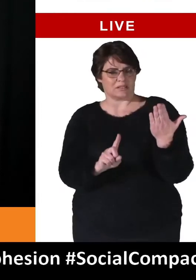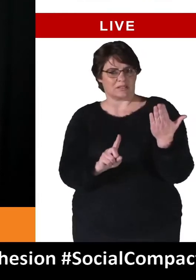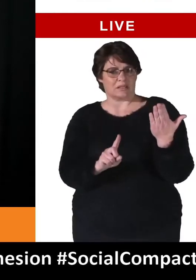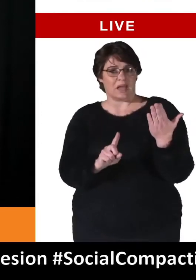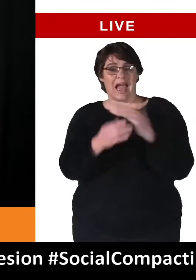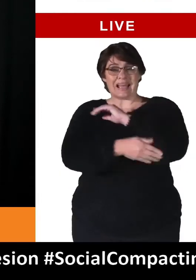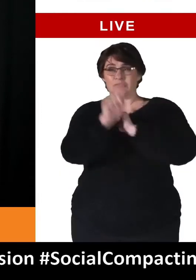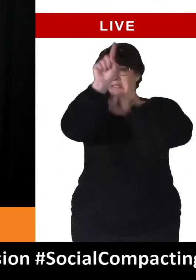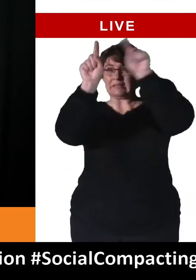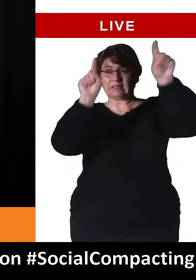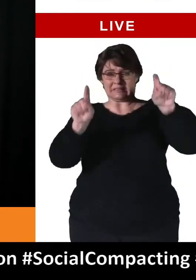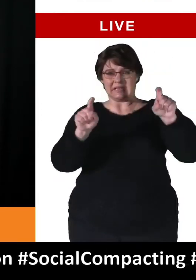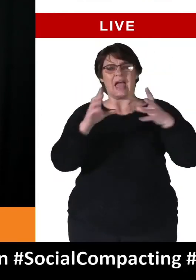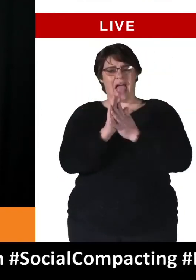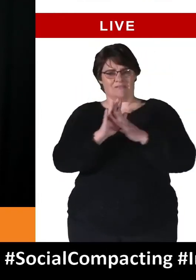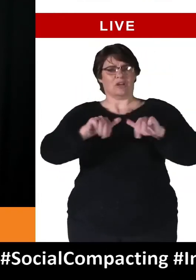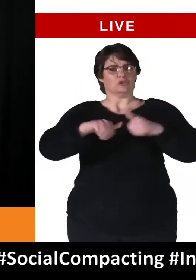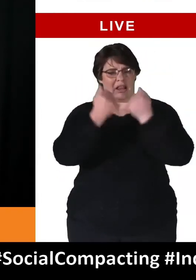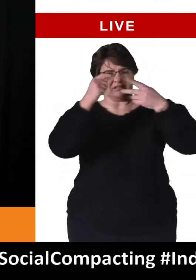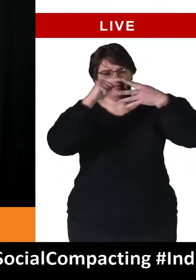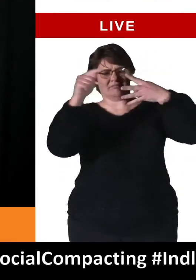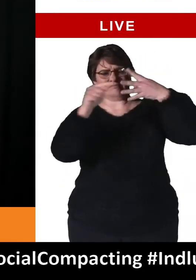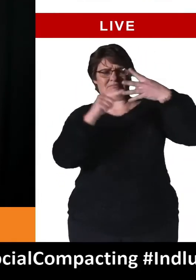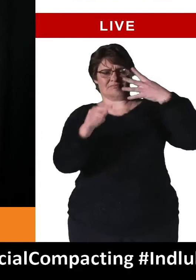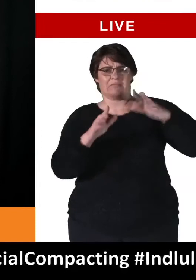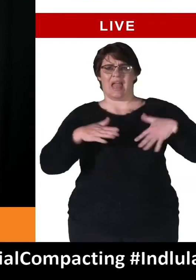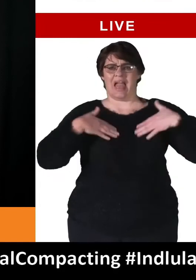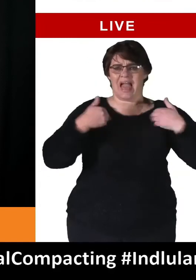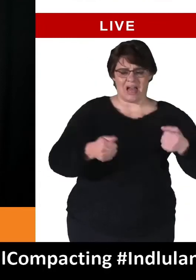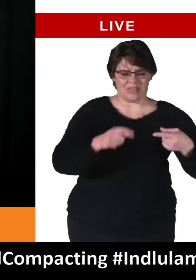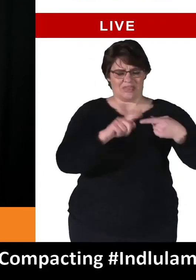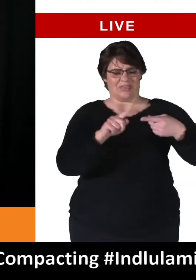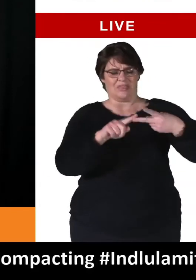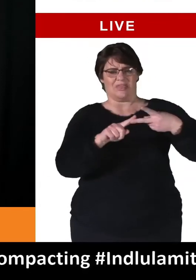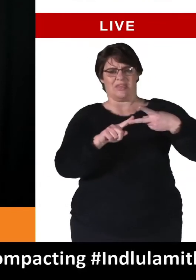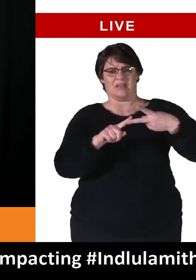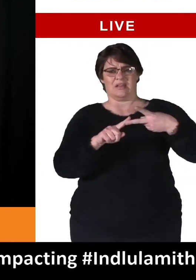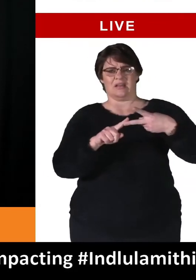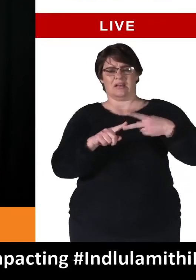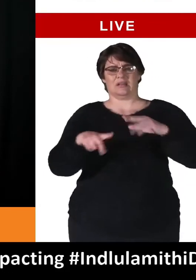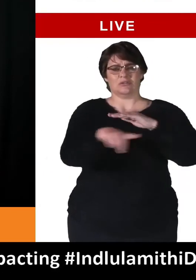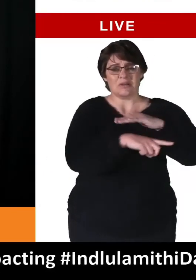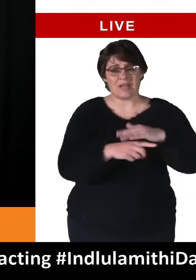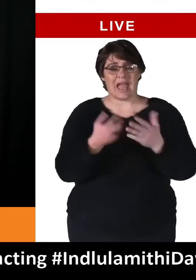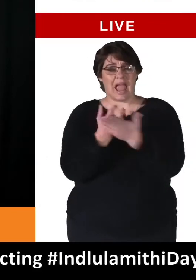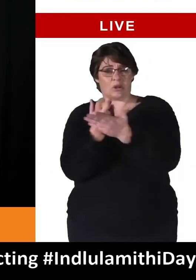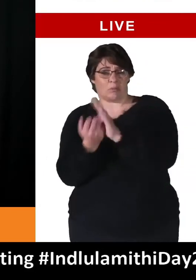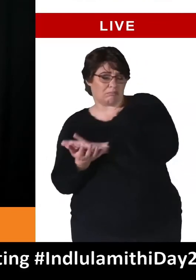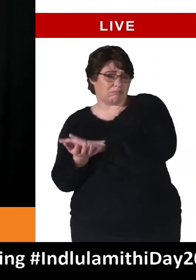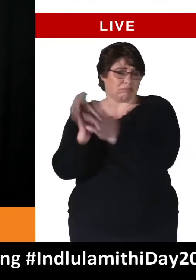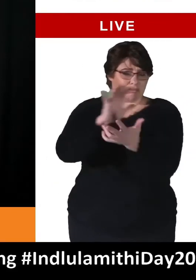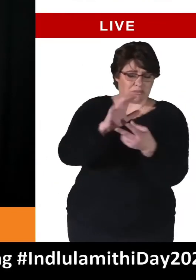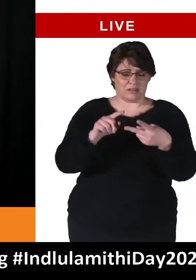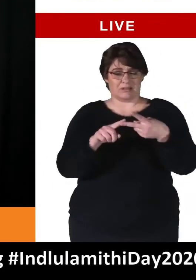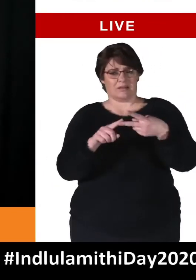a multi-layered challenge of health shocks, of domestic economic disruptions,